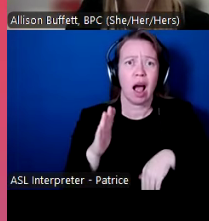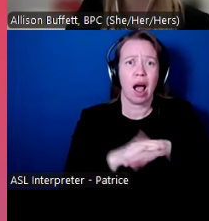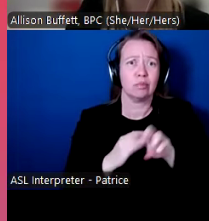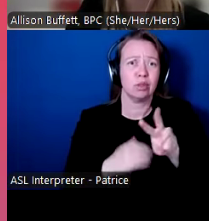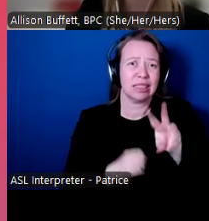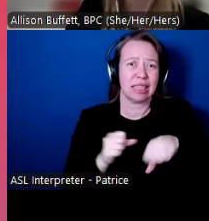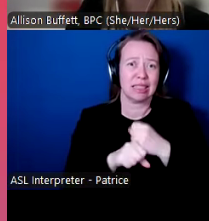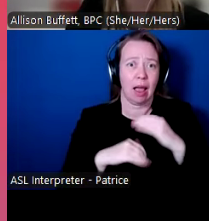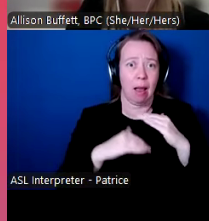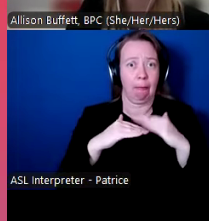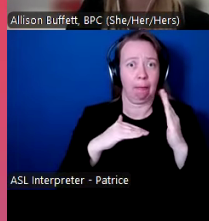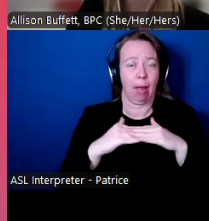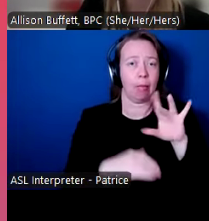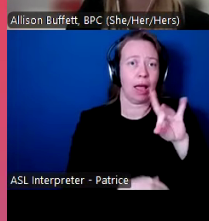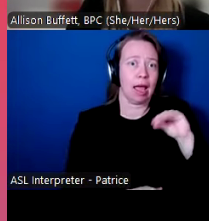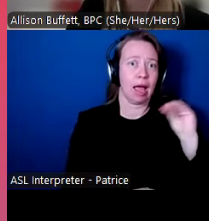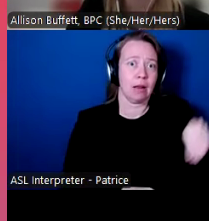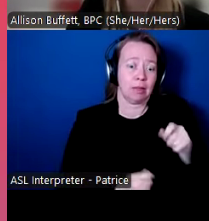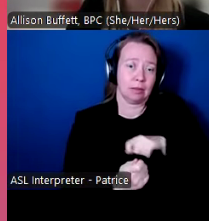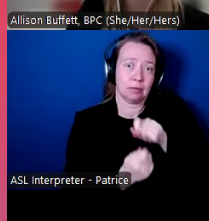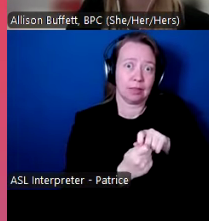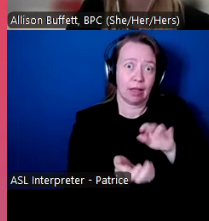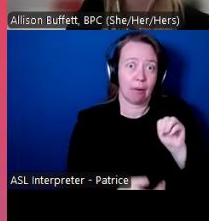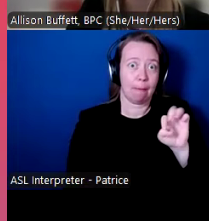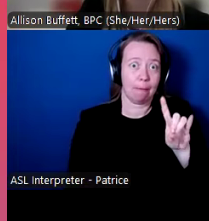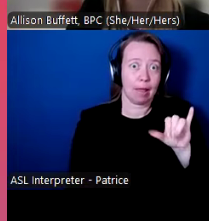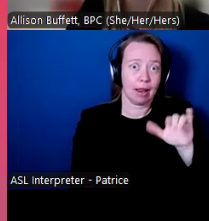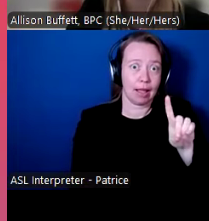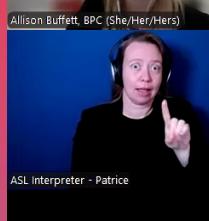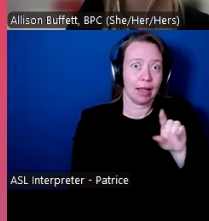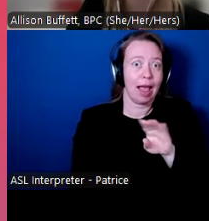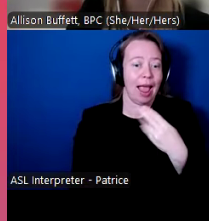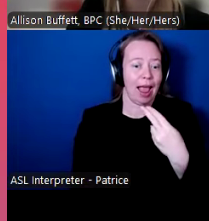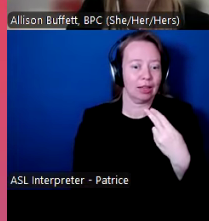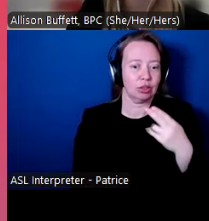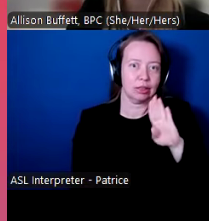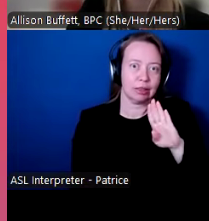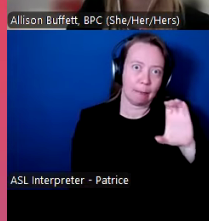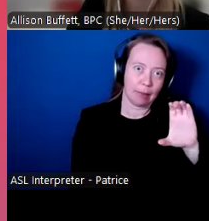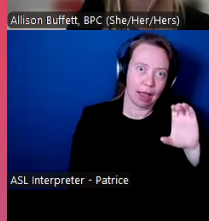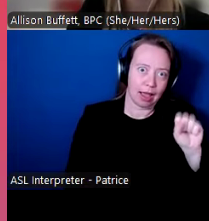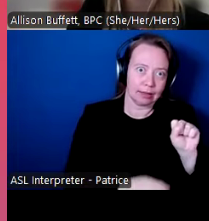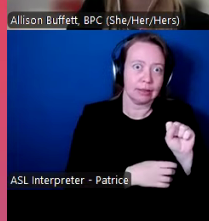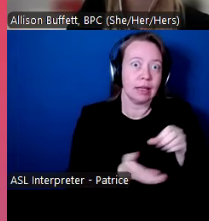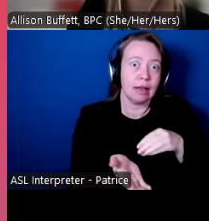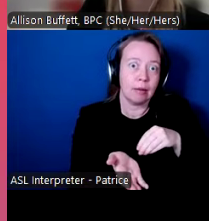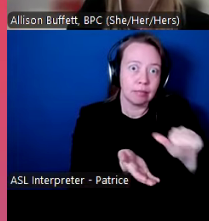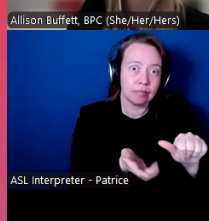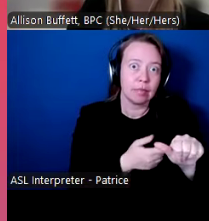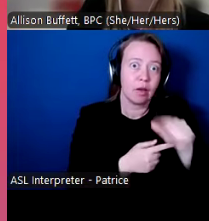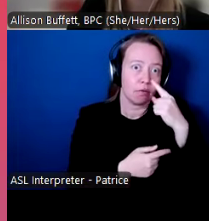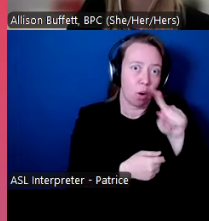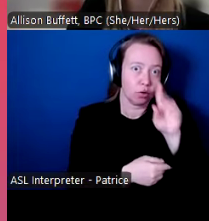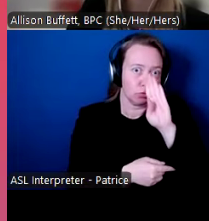minimum of 80% of these specific Medicaid HCBS payments be spent on direct care worker